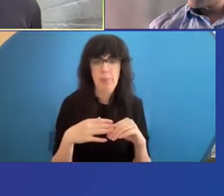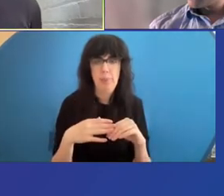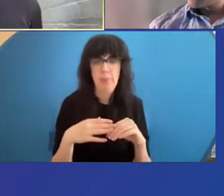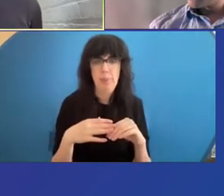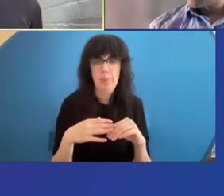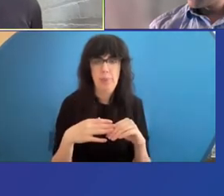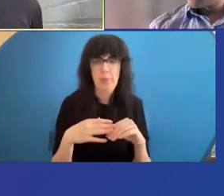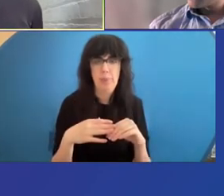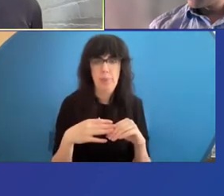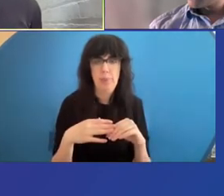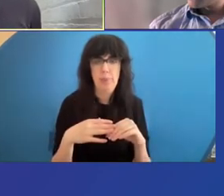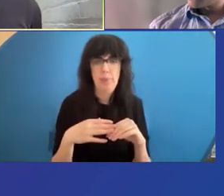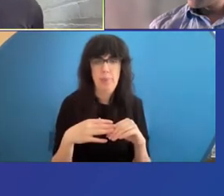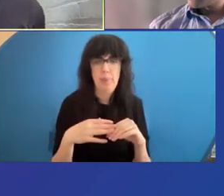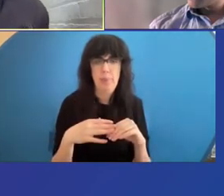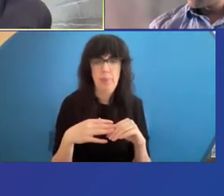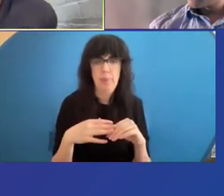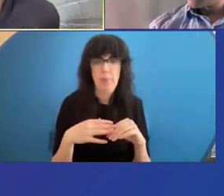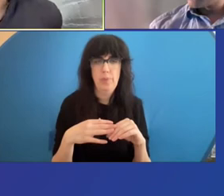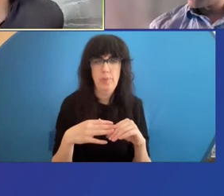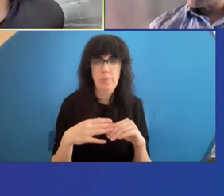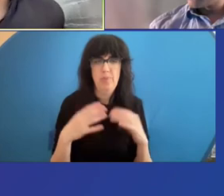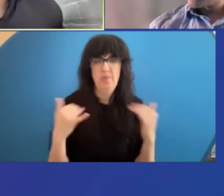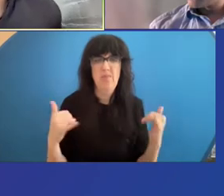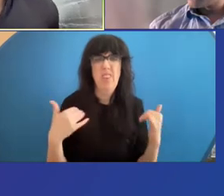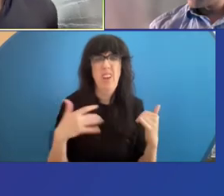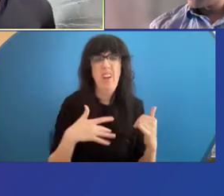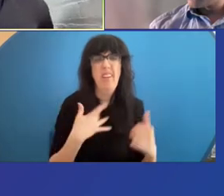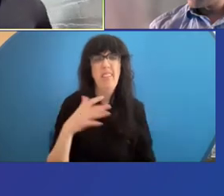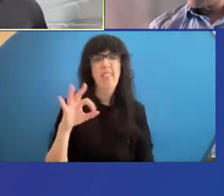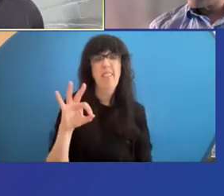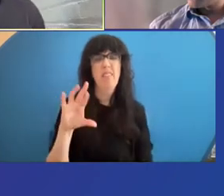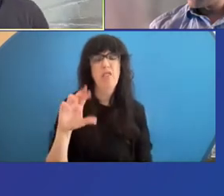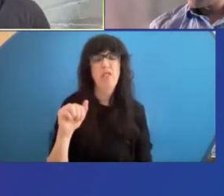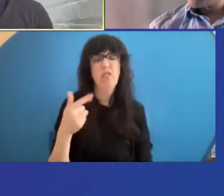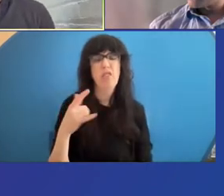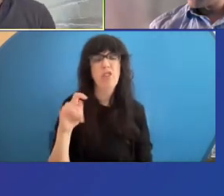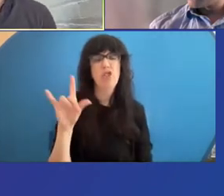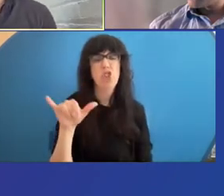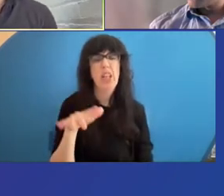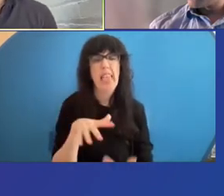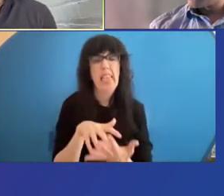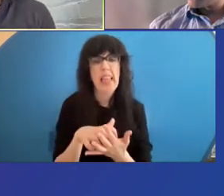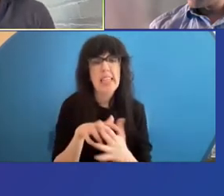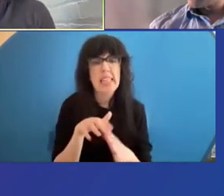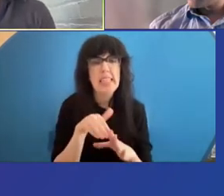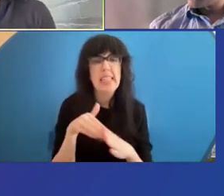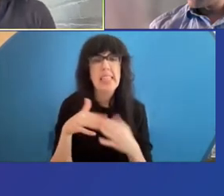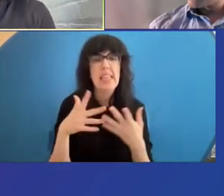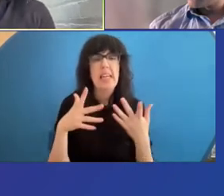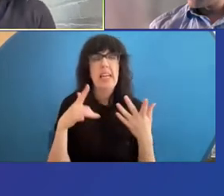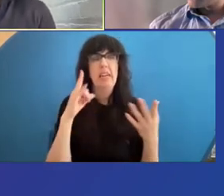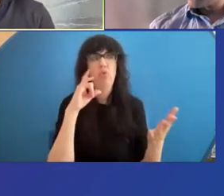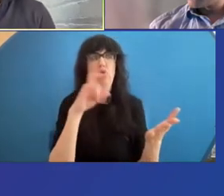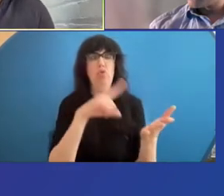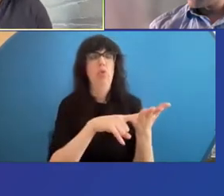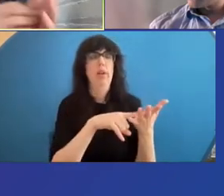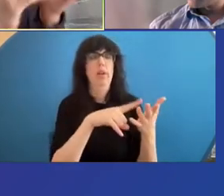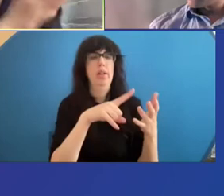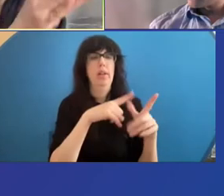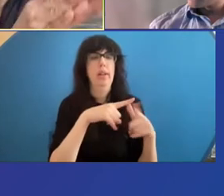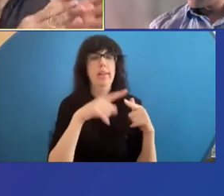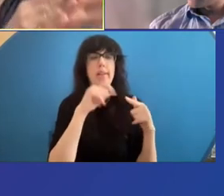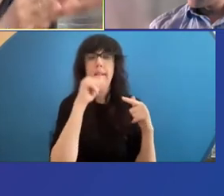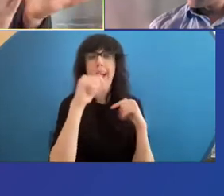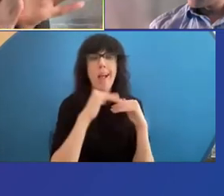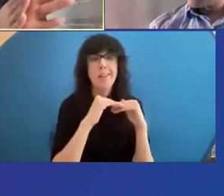has it, today I'm in a place of fragility and the recognition of stability in instability, even